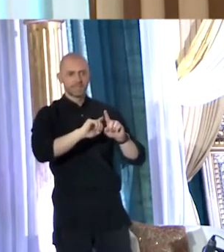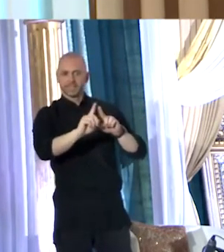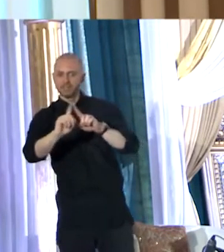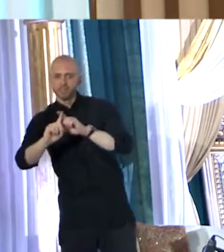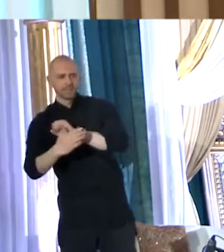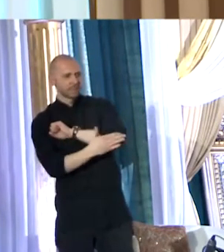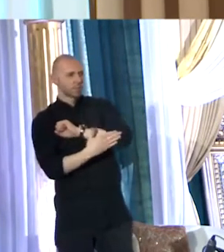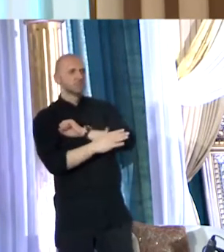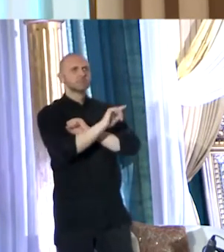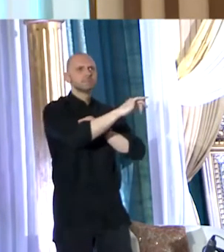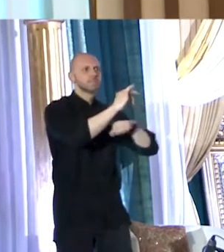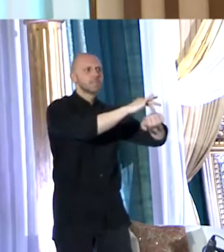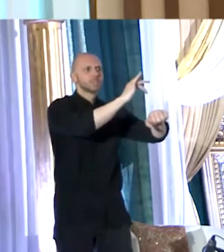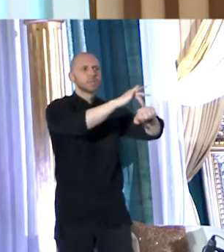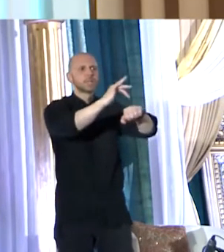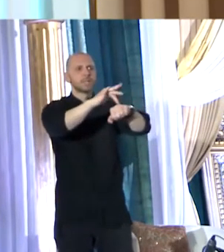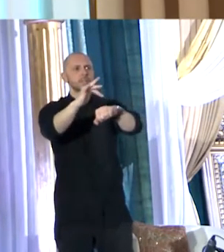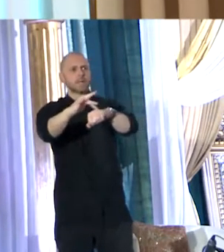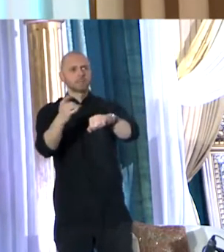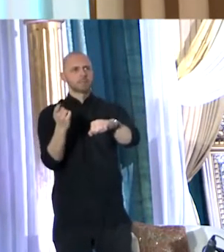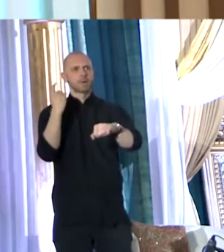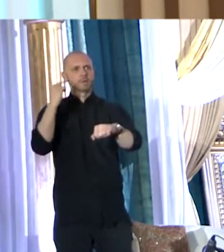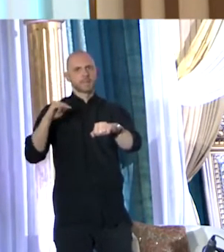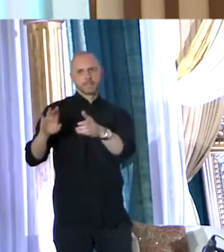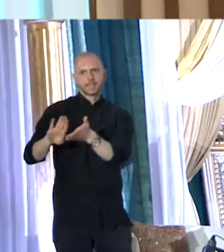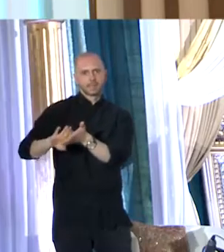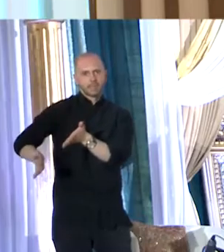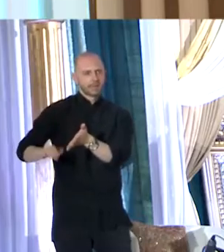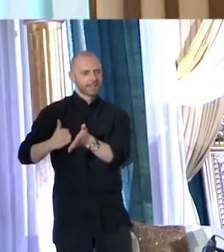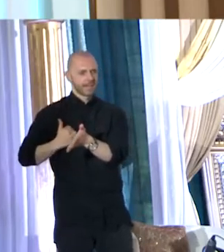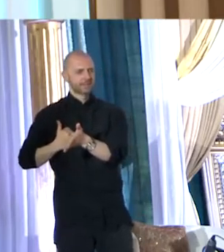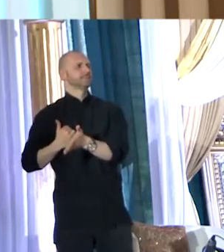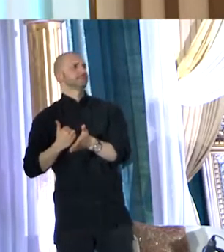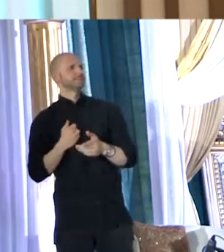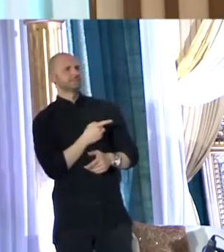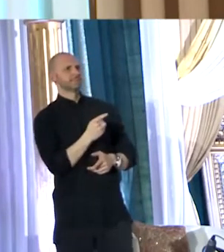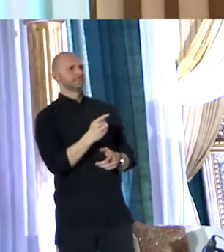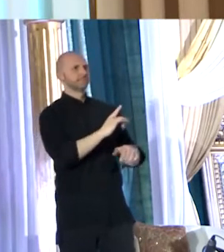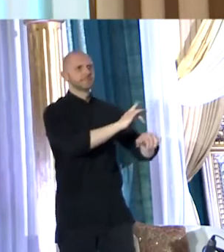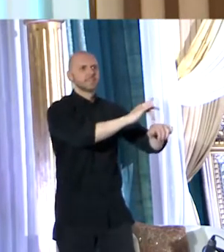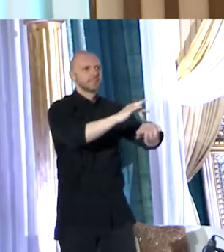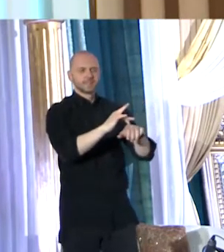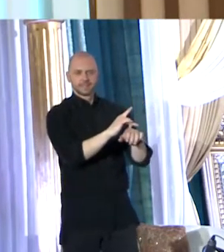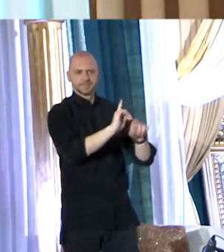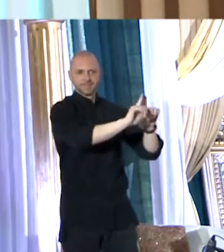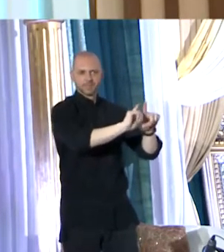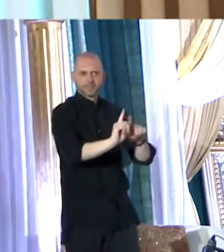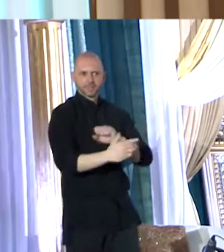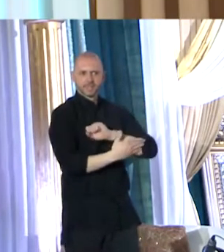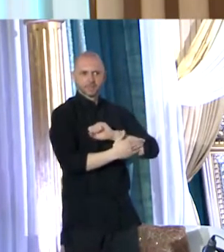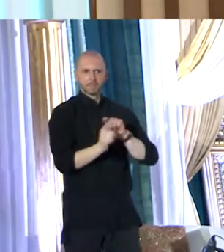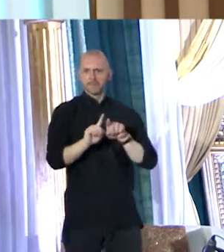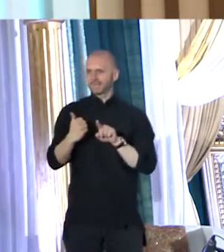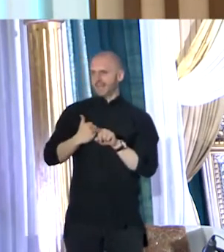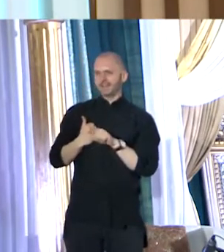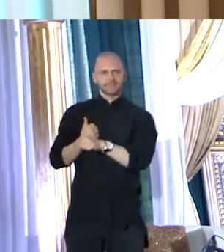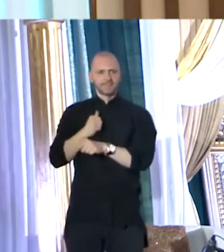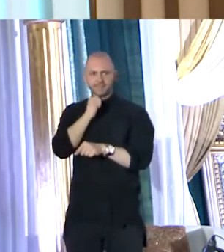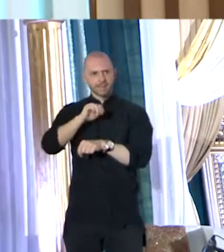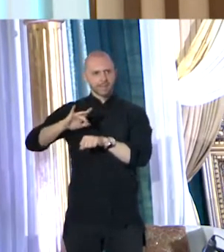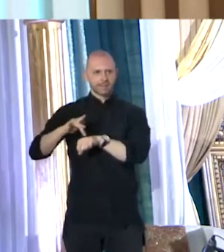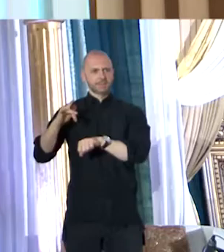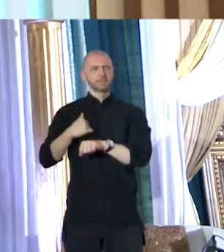Canada in their research. Initially, we were very disappointed that Canada was not included in this important research, and